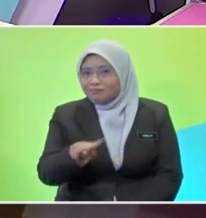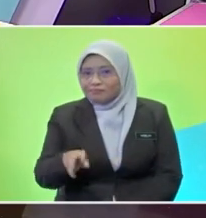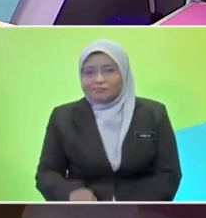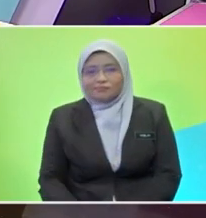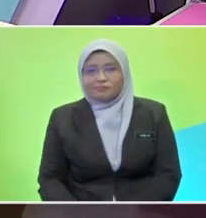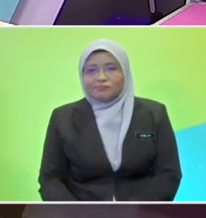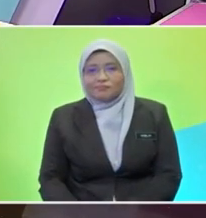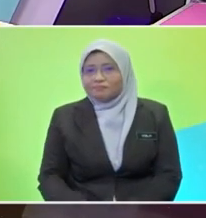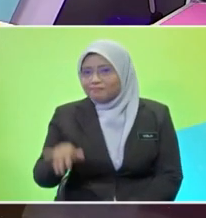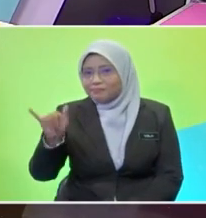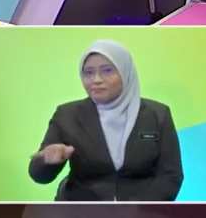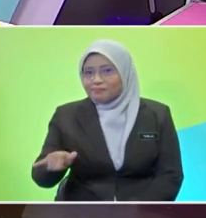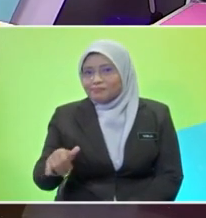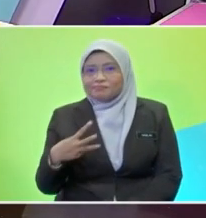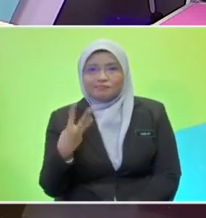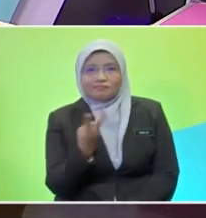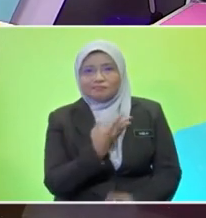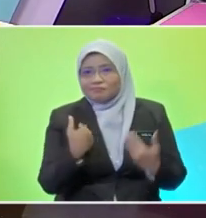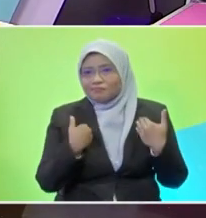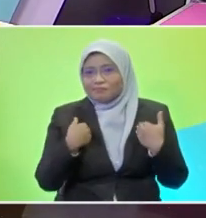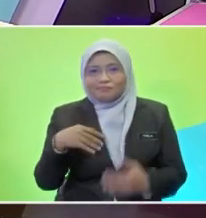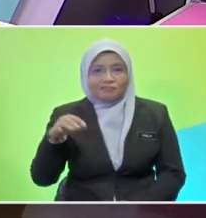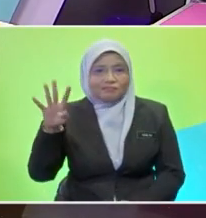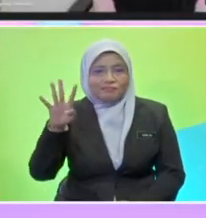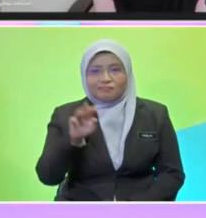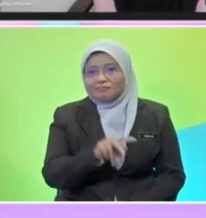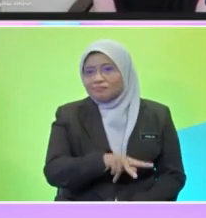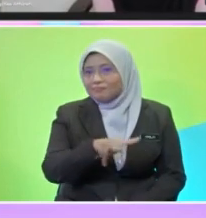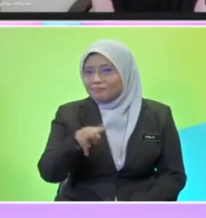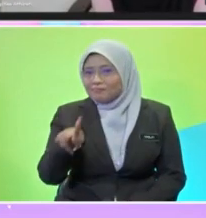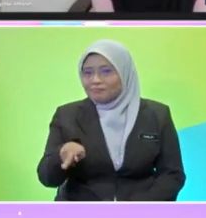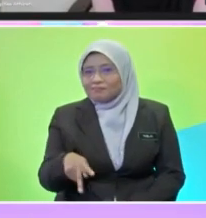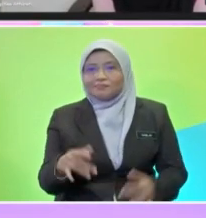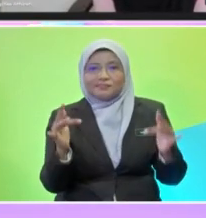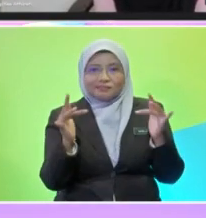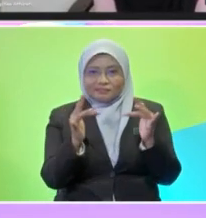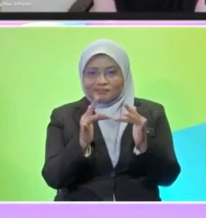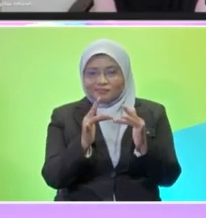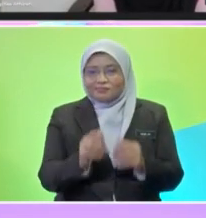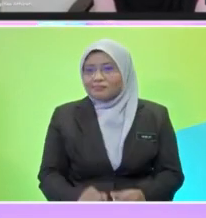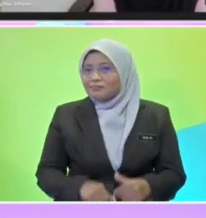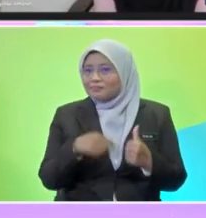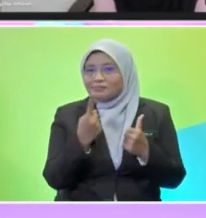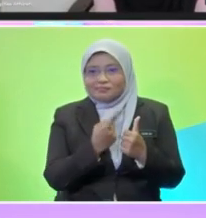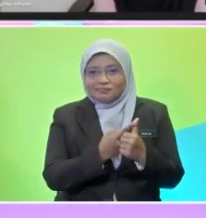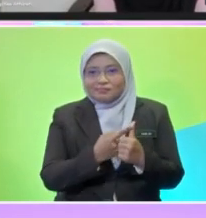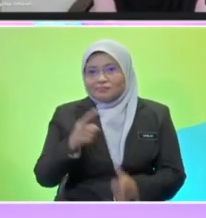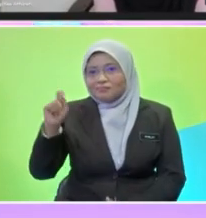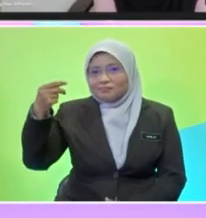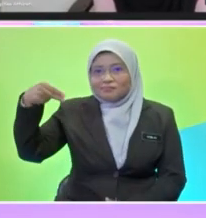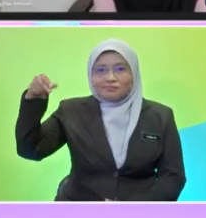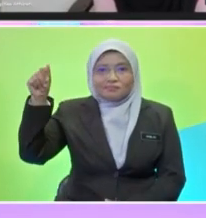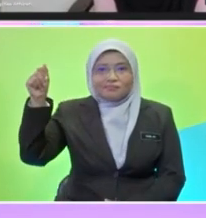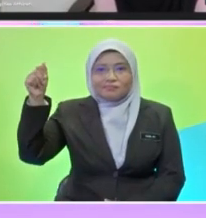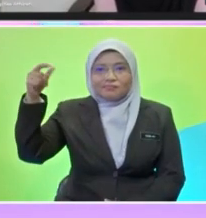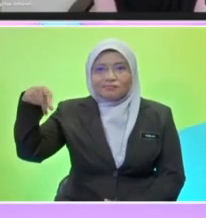four pupils in the Google Meet. And first one is Takif bin Muhammad Rizal from SK